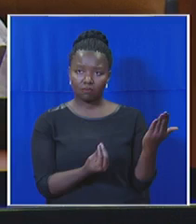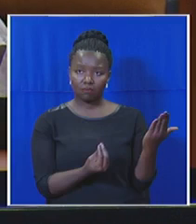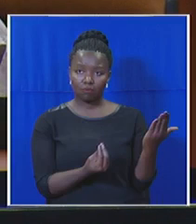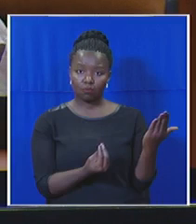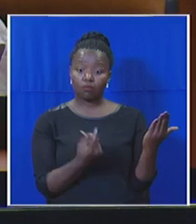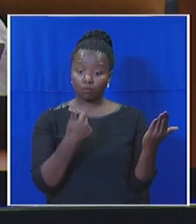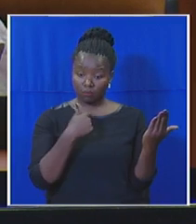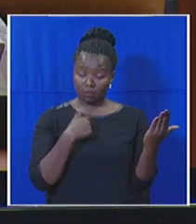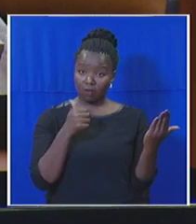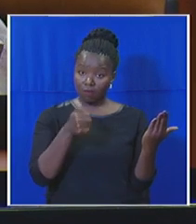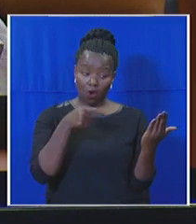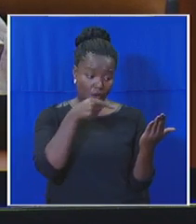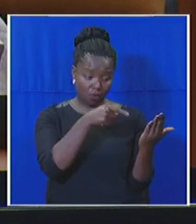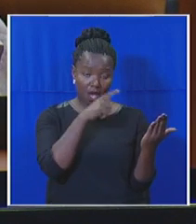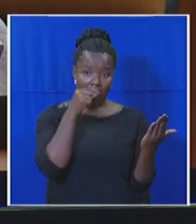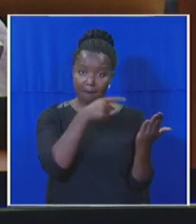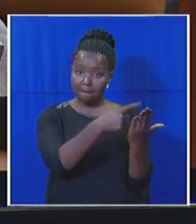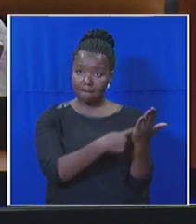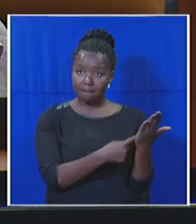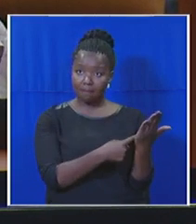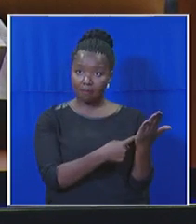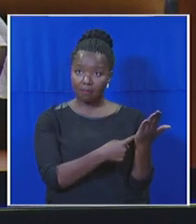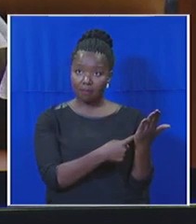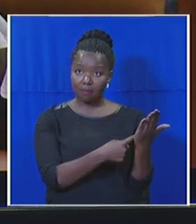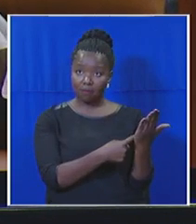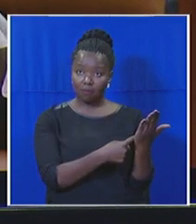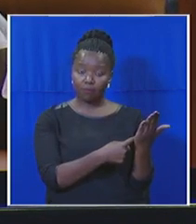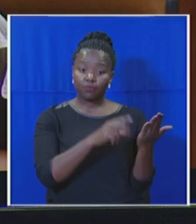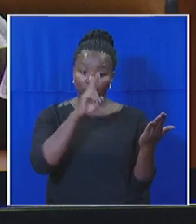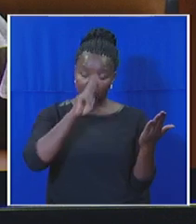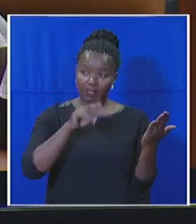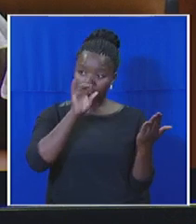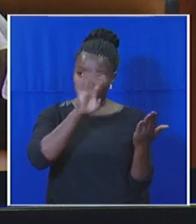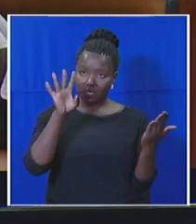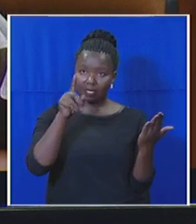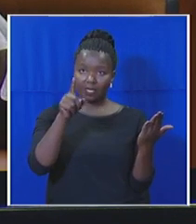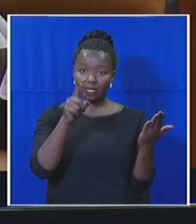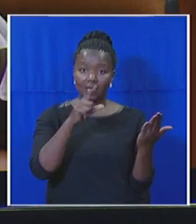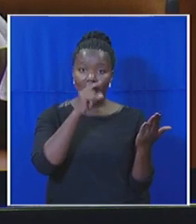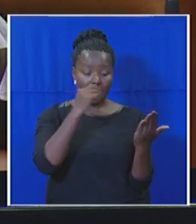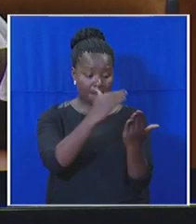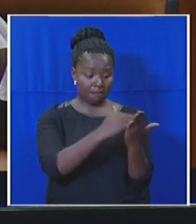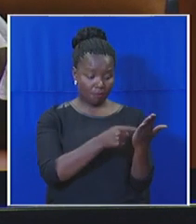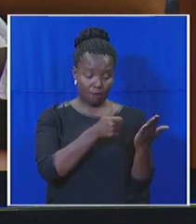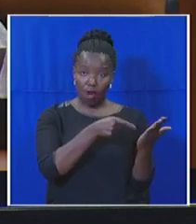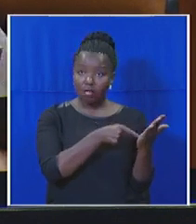Are we going to follow that list? Take your seat. No, I need clarity. I need clarity. I'm from- saying take your